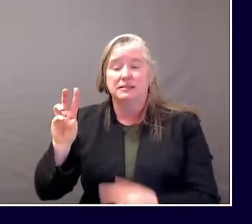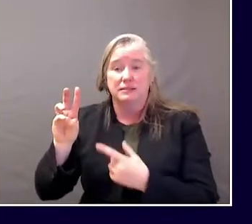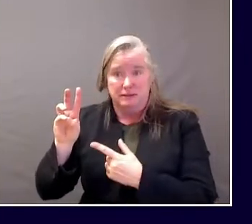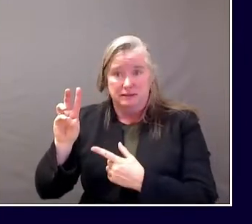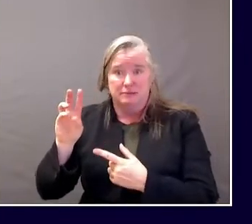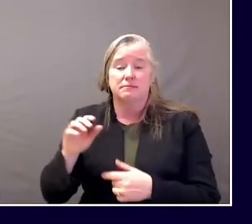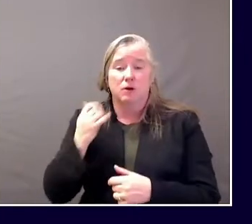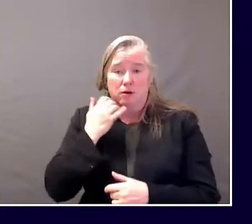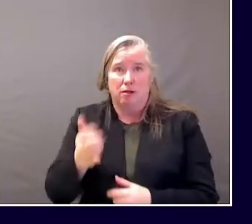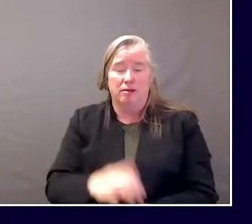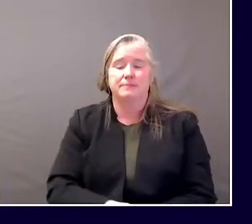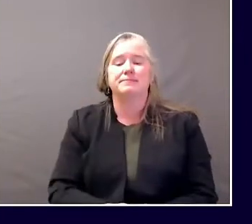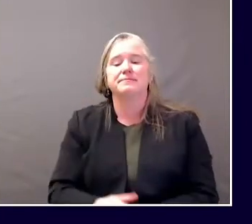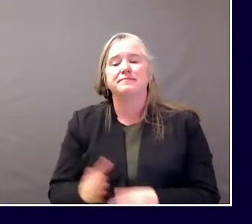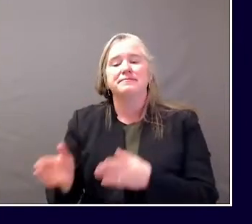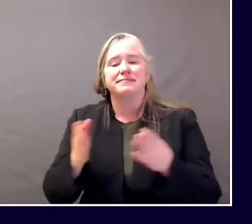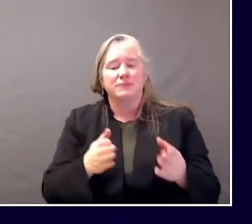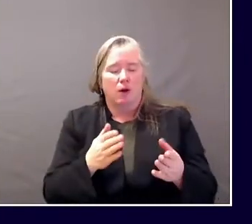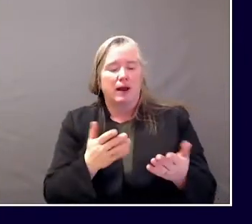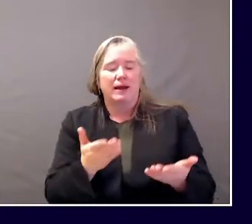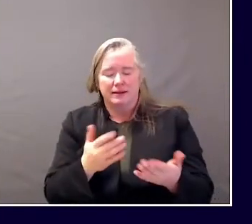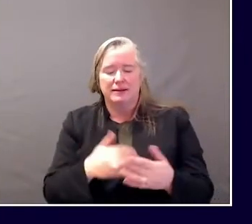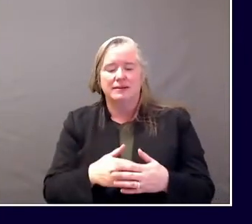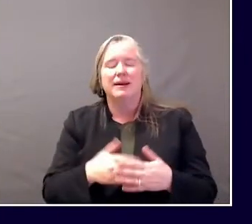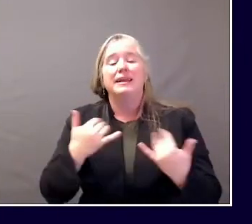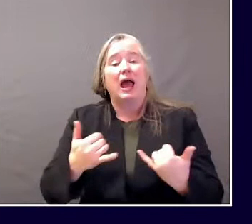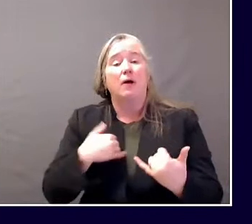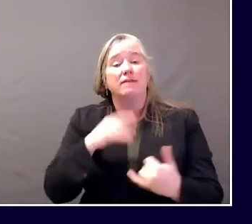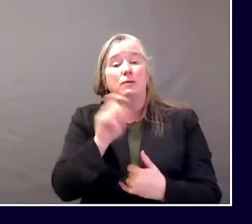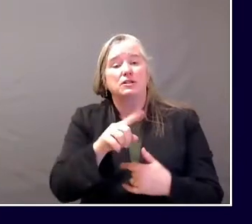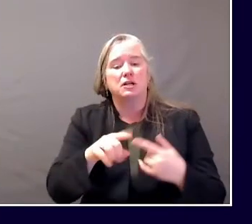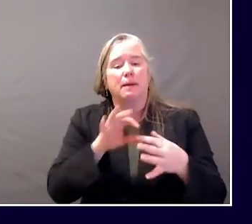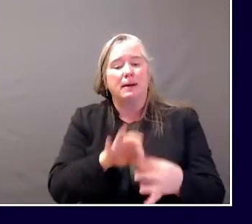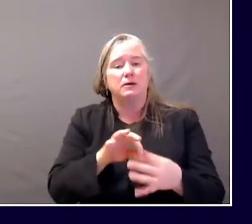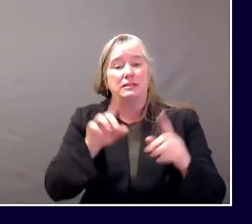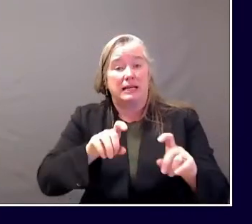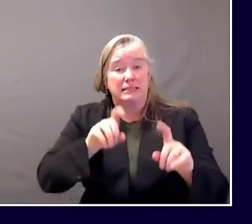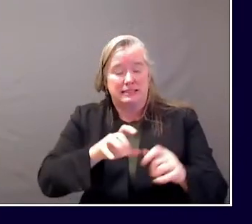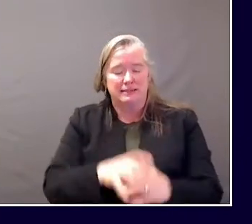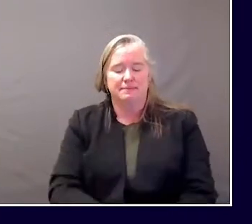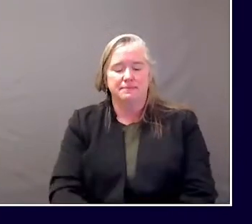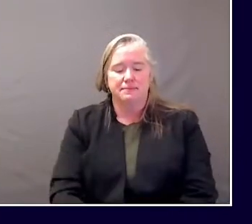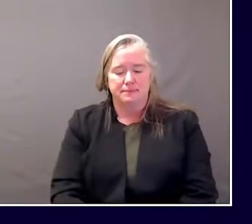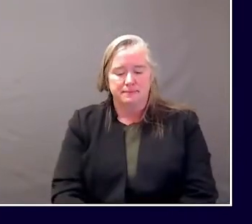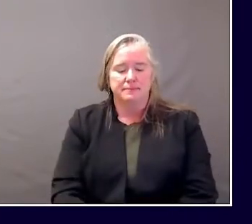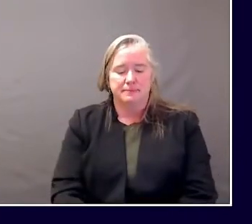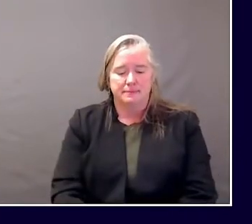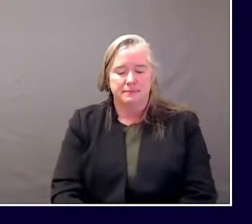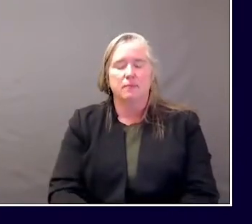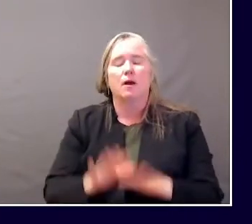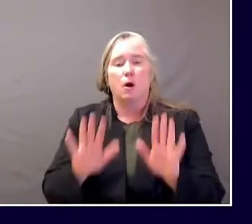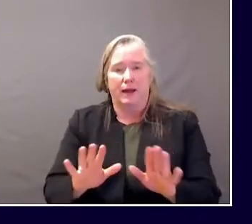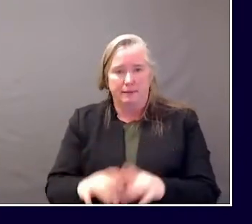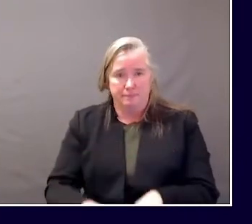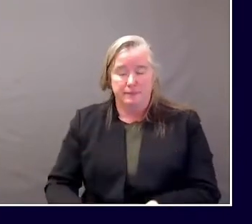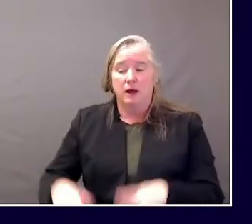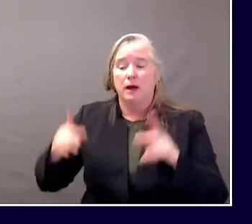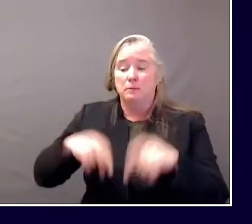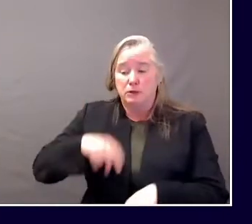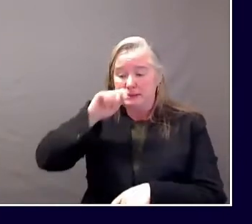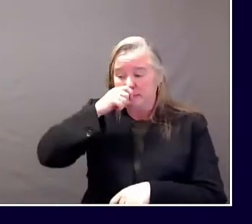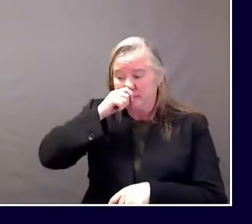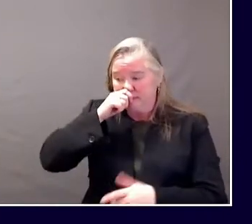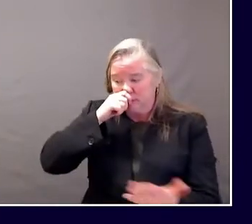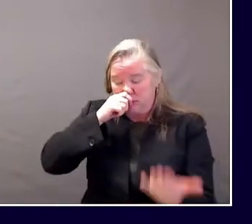Jackie, back over to you. Yeah, and I actually have a testing question, so that was a good segue. So if someone tests positive for COVID-19, they complete